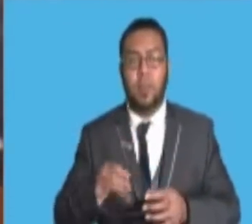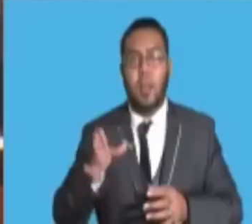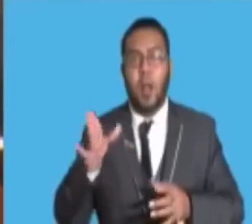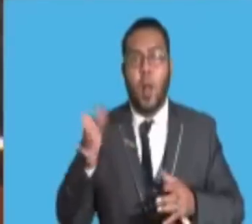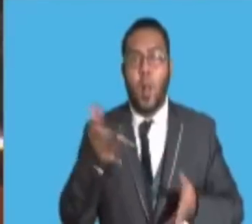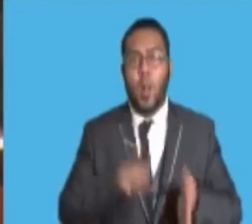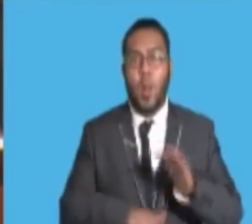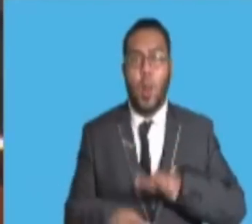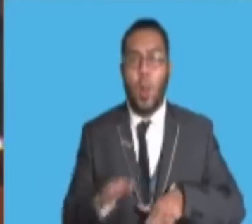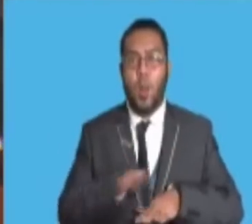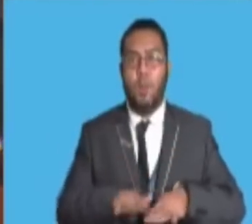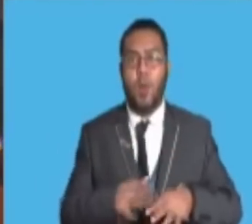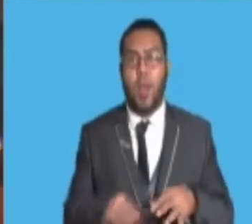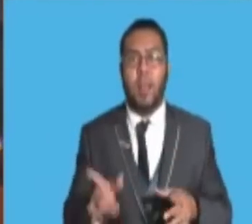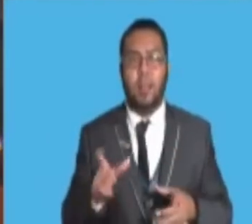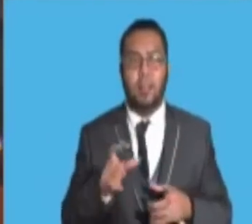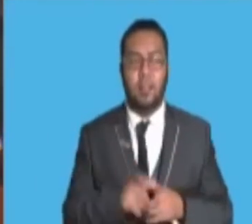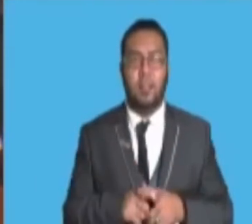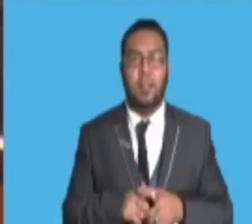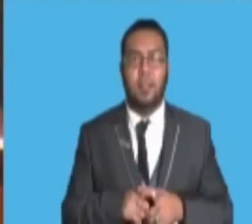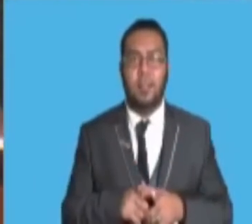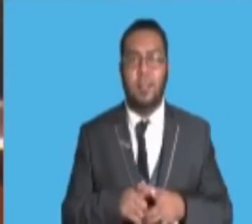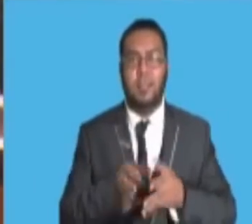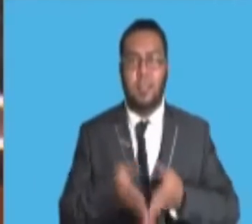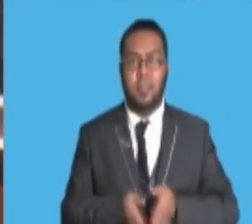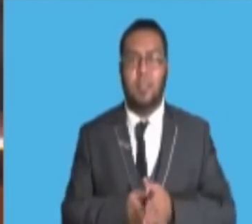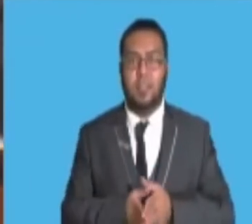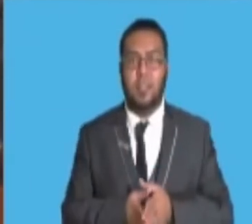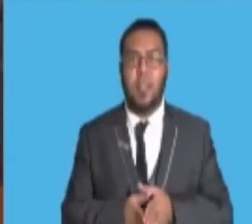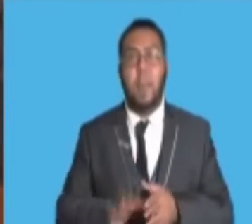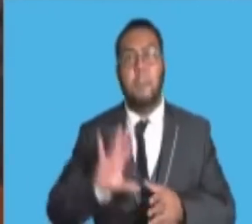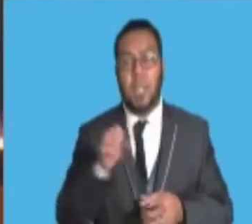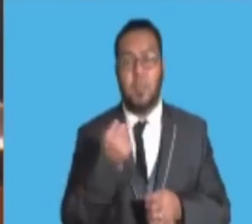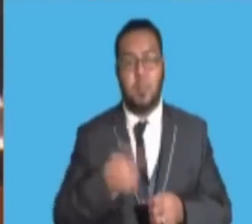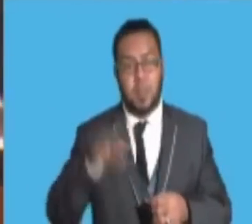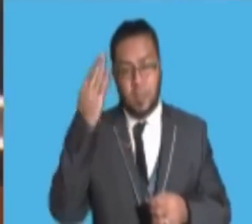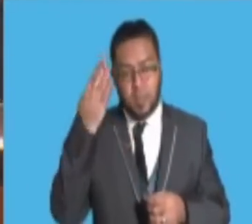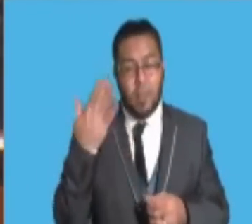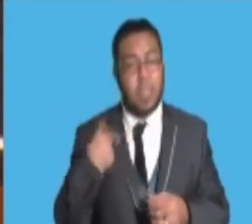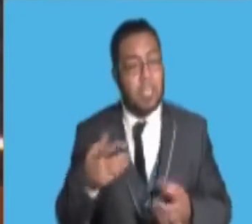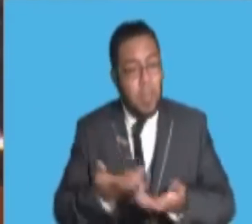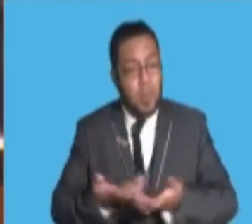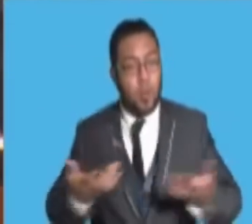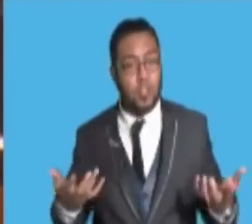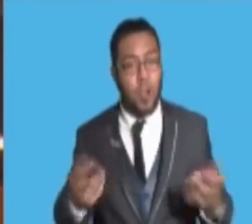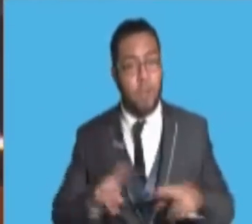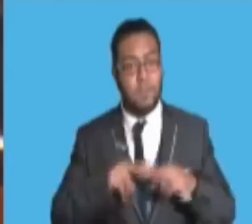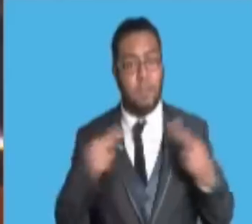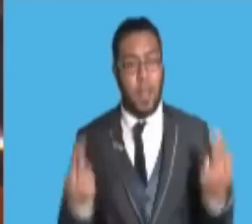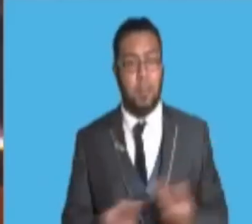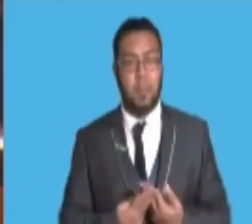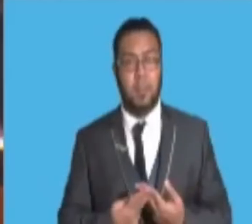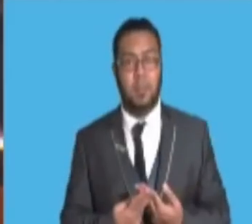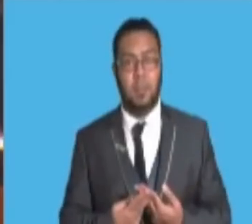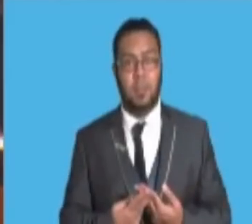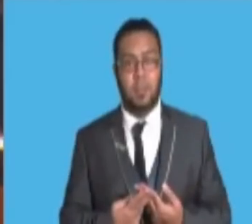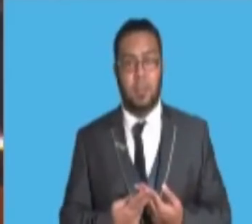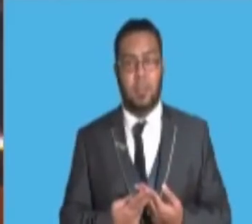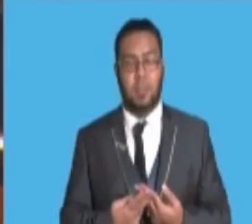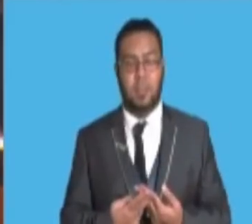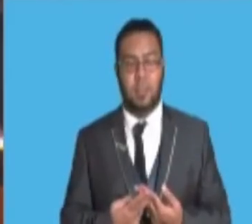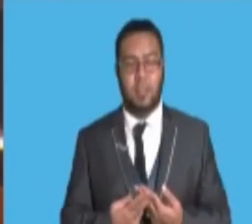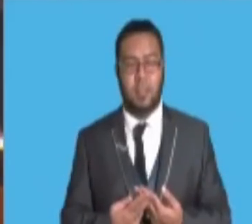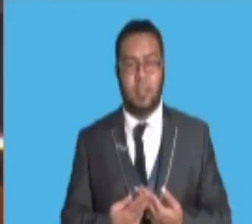disconnect already within my own family. There must be, Madam Speaker, a separation of family and abuse responsibilities